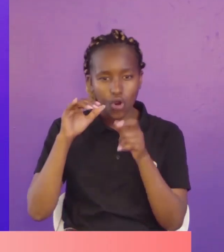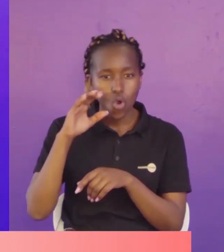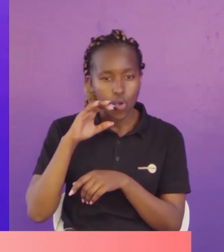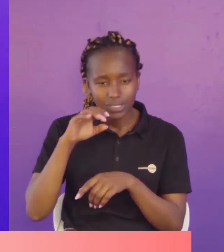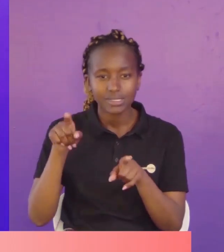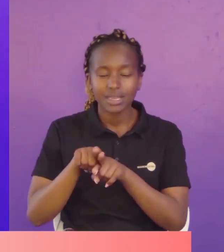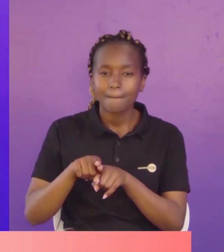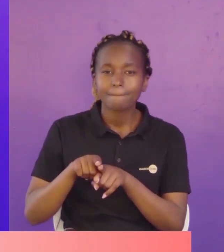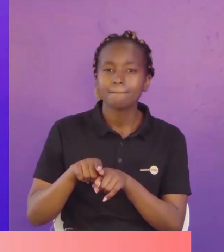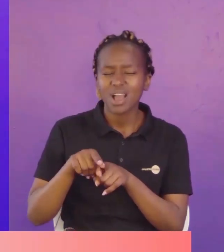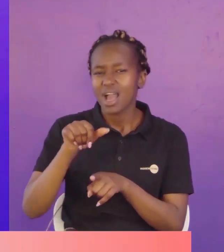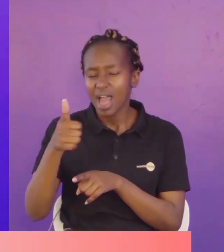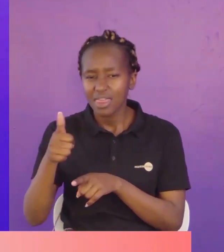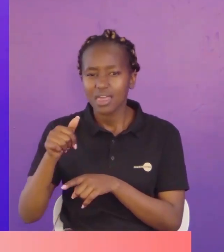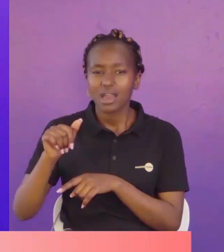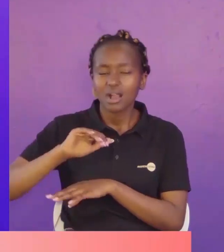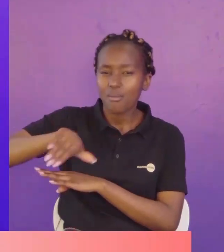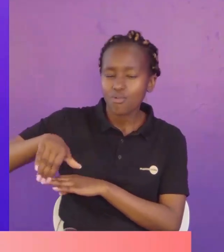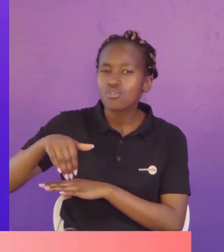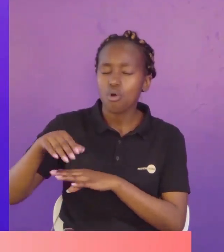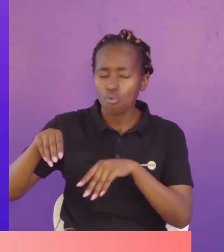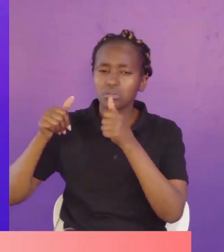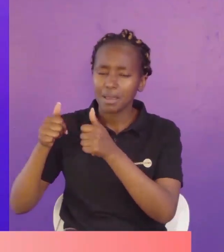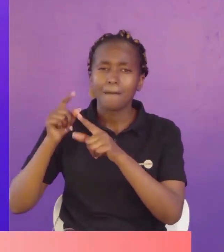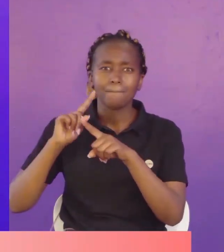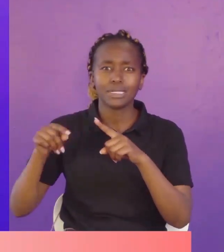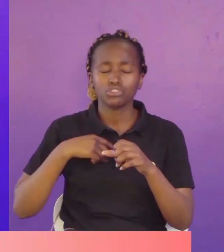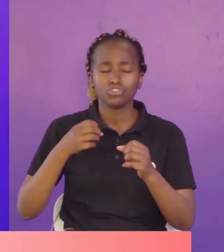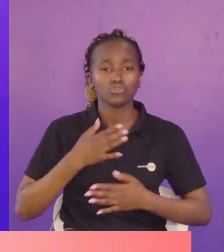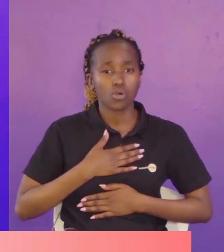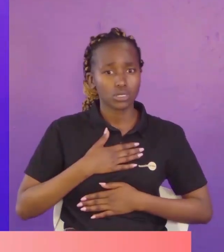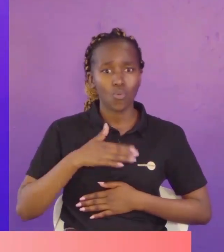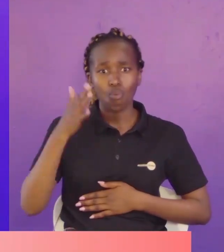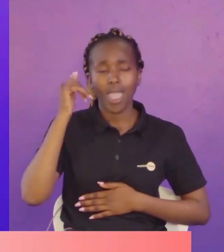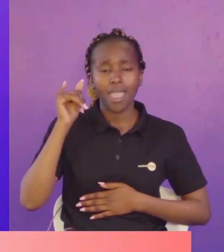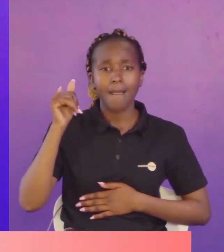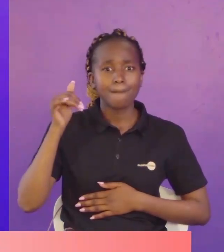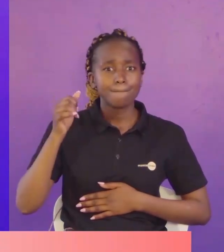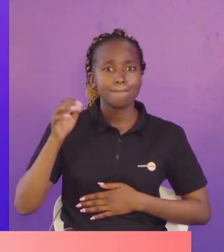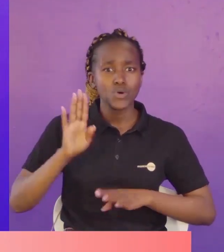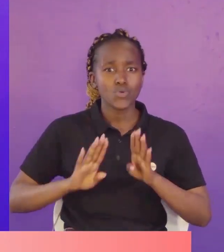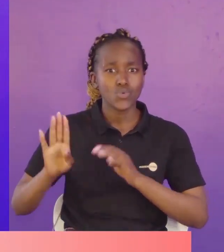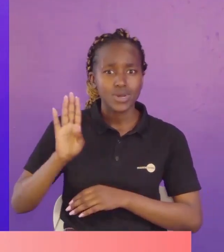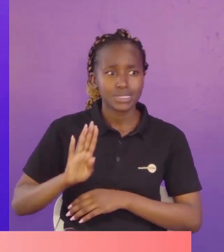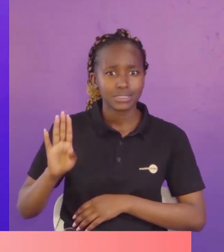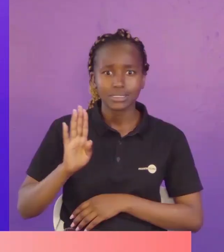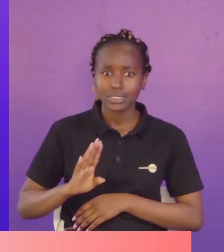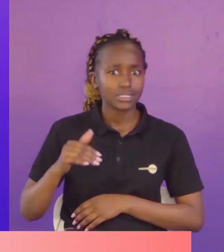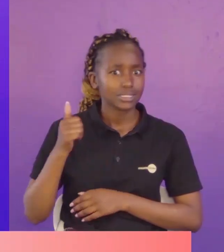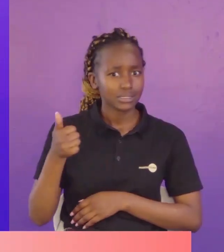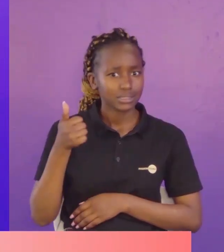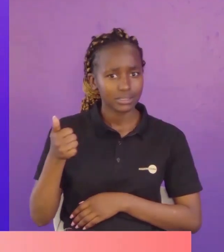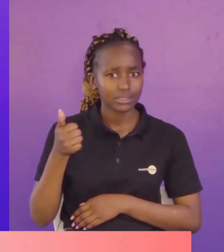team is putting a lot of surprises. Yani, although walipigwa na Ivory Coast,